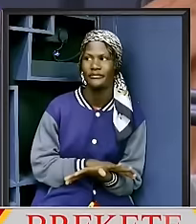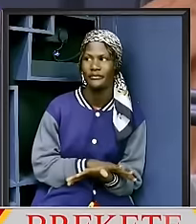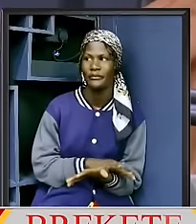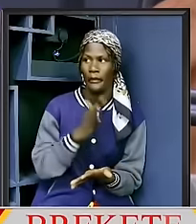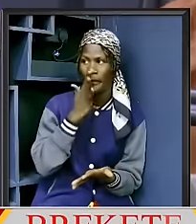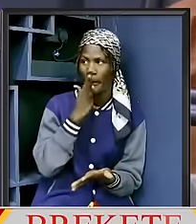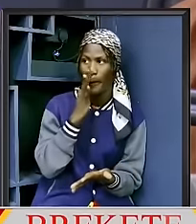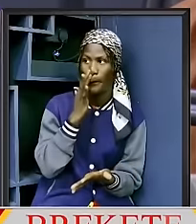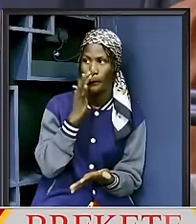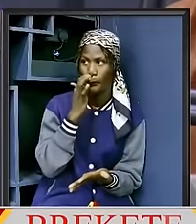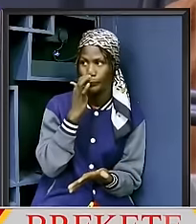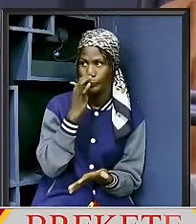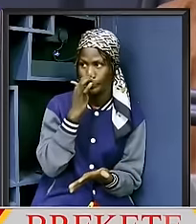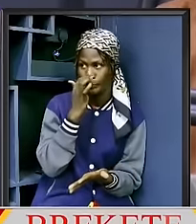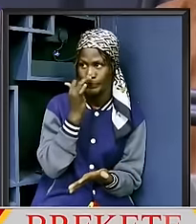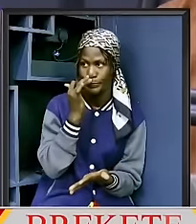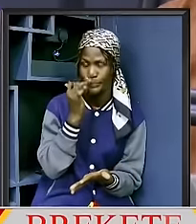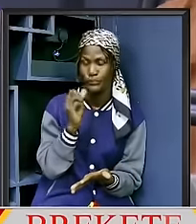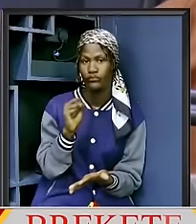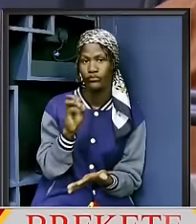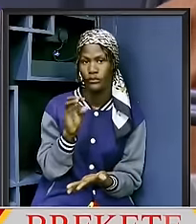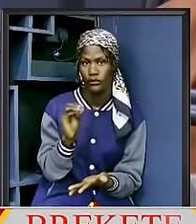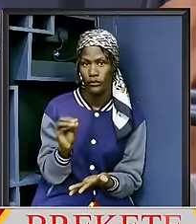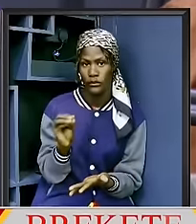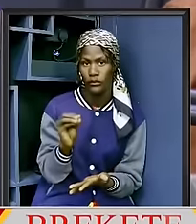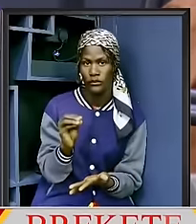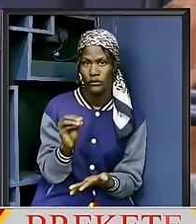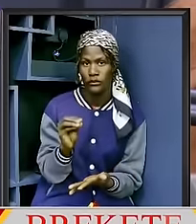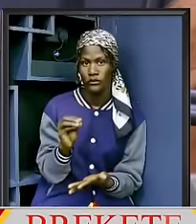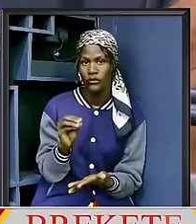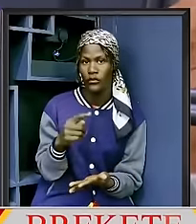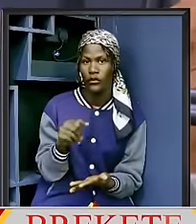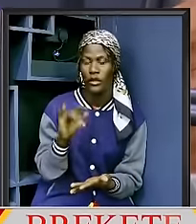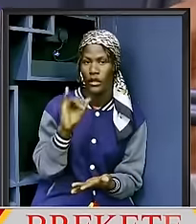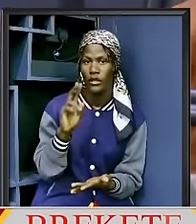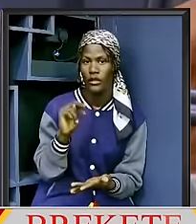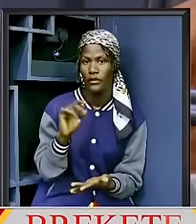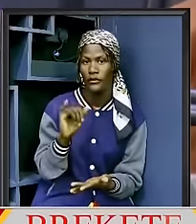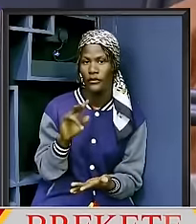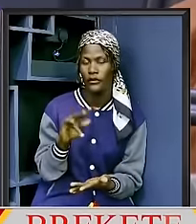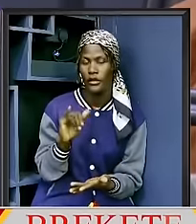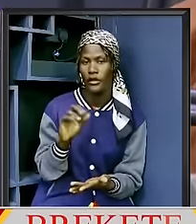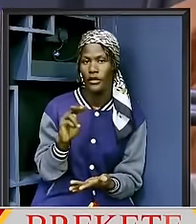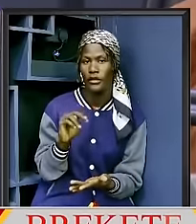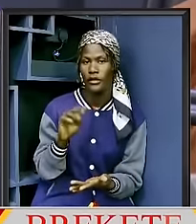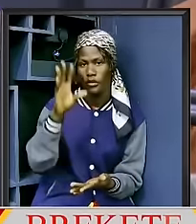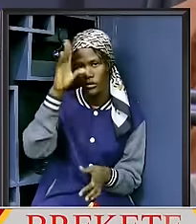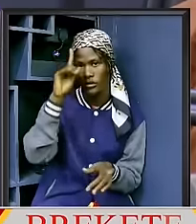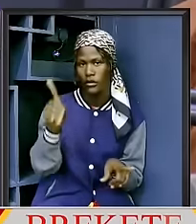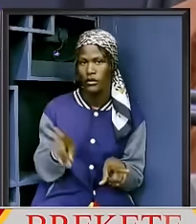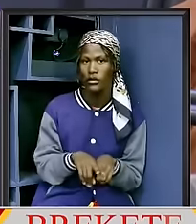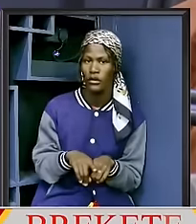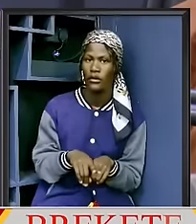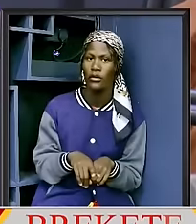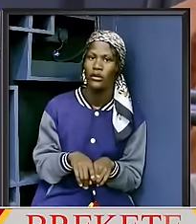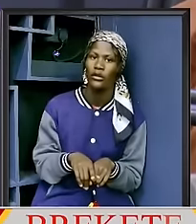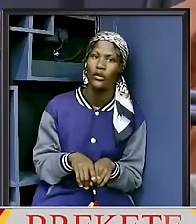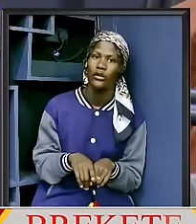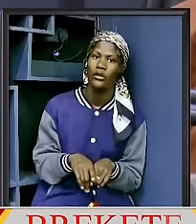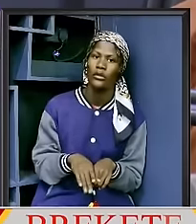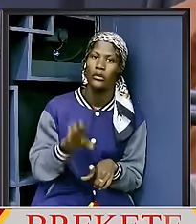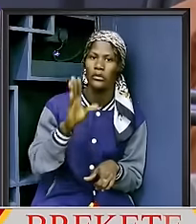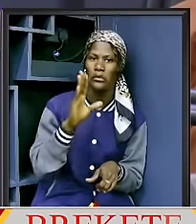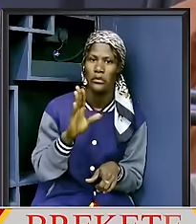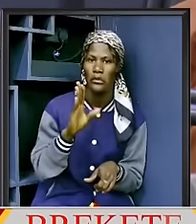my statement of account. So before then, they invite my husband. They said, your madam have 18 million